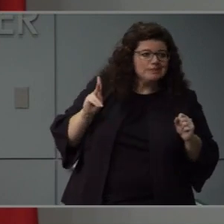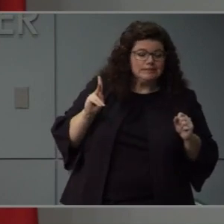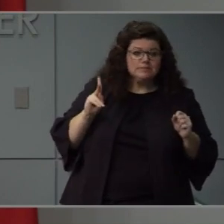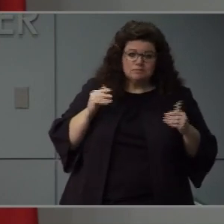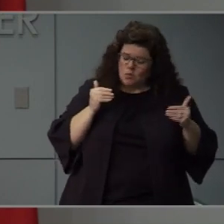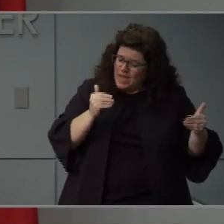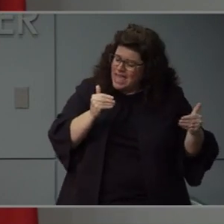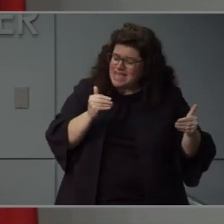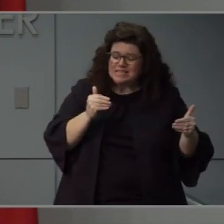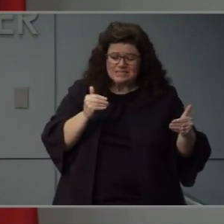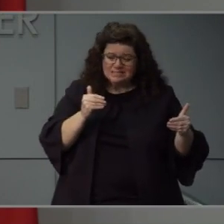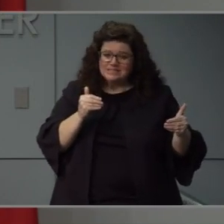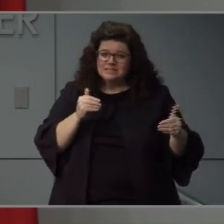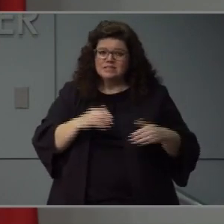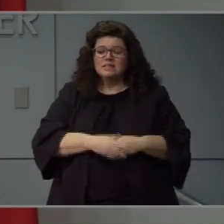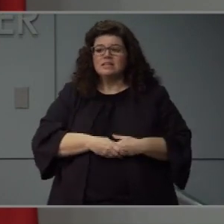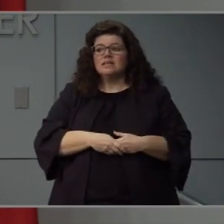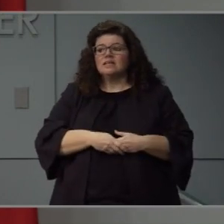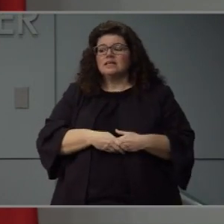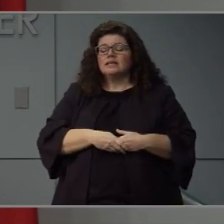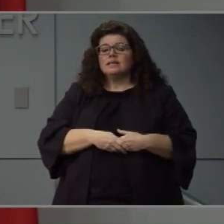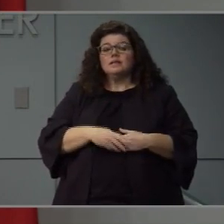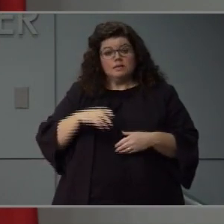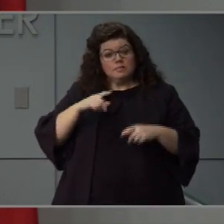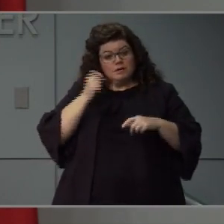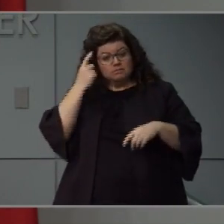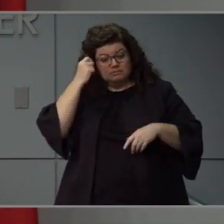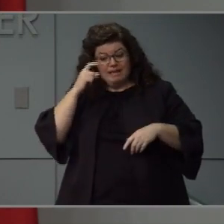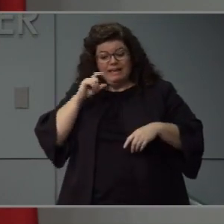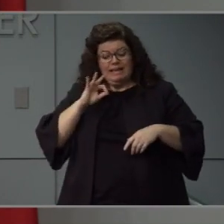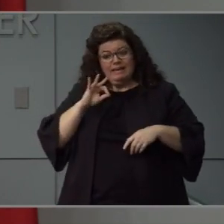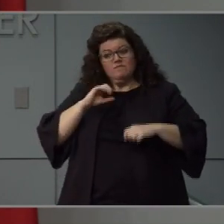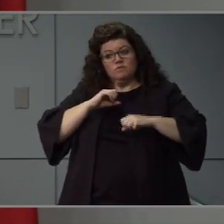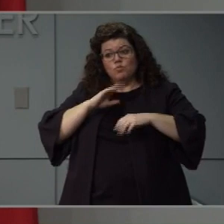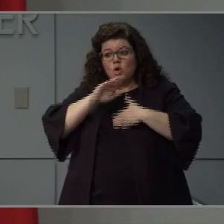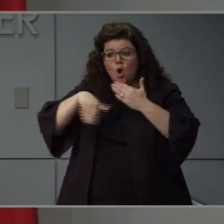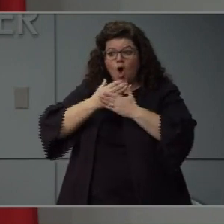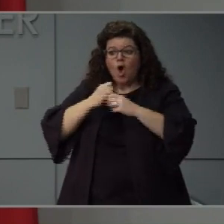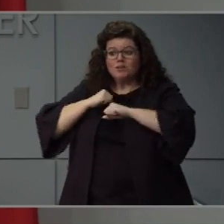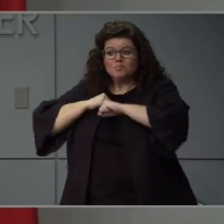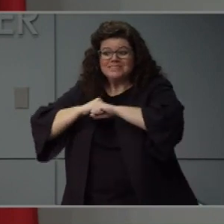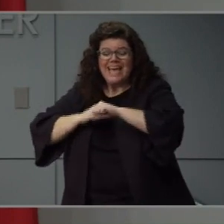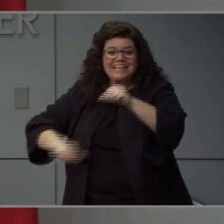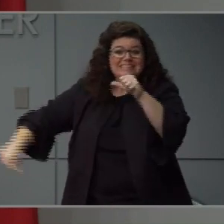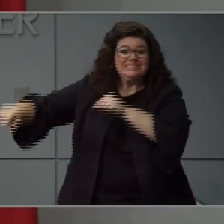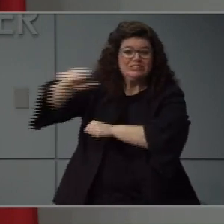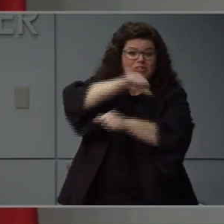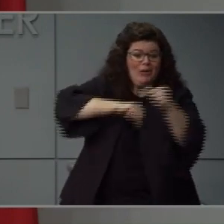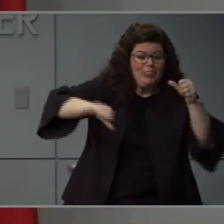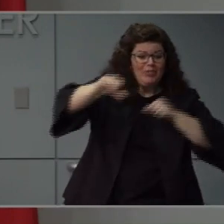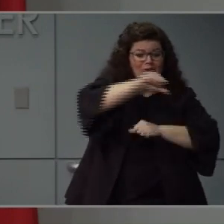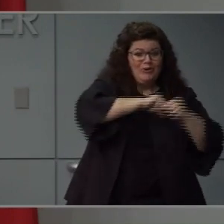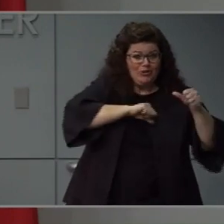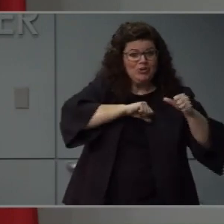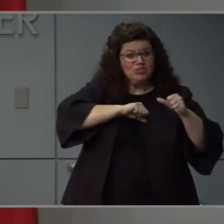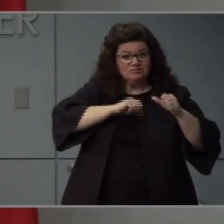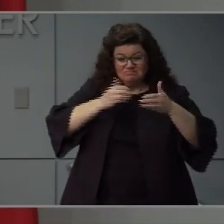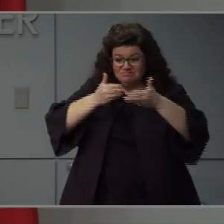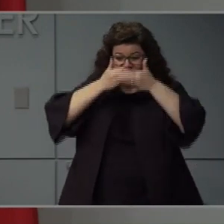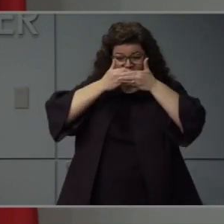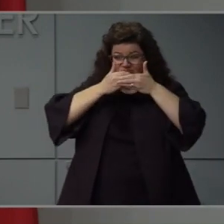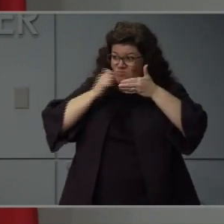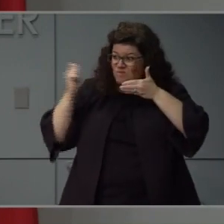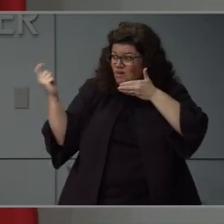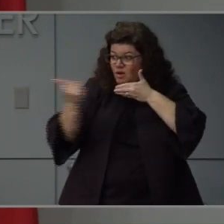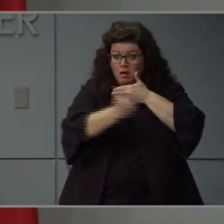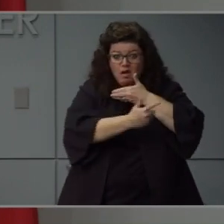implore everyone, I think when we act together and keep the virus level and spread low, that's what's going to protect us